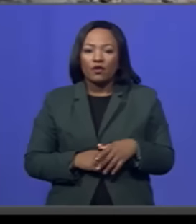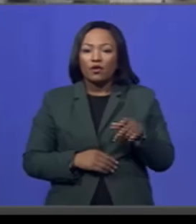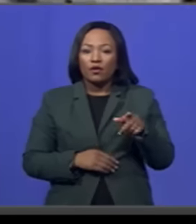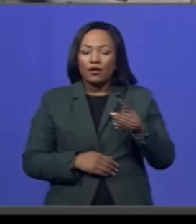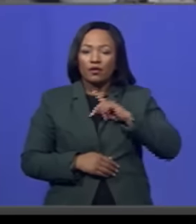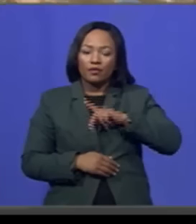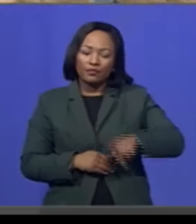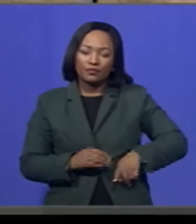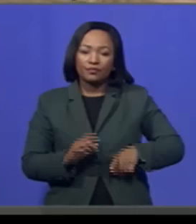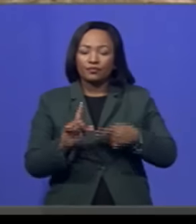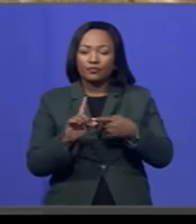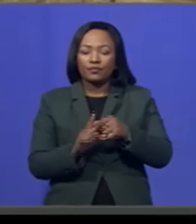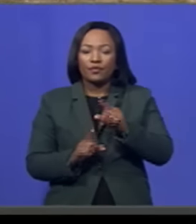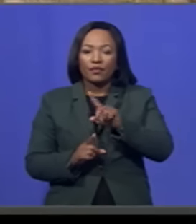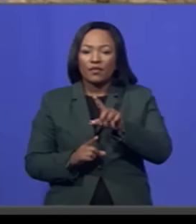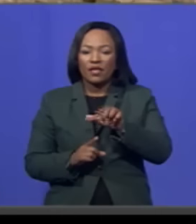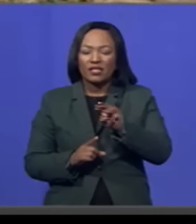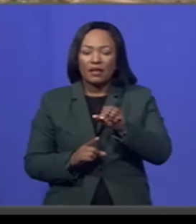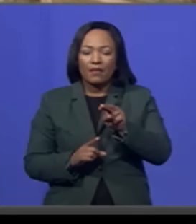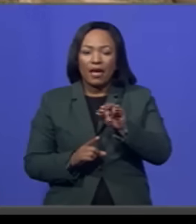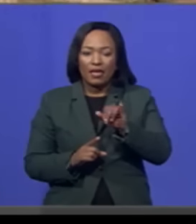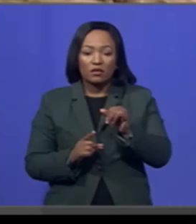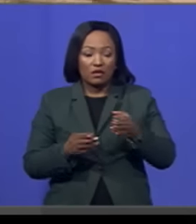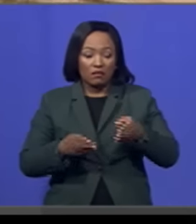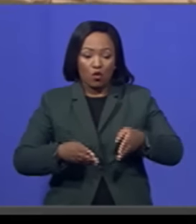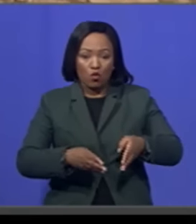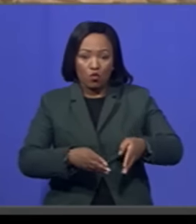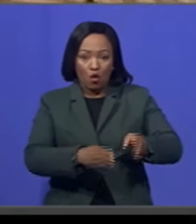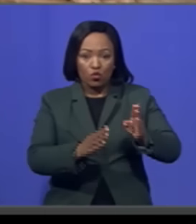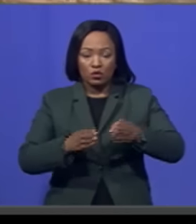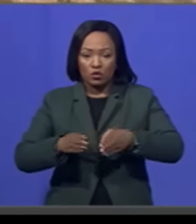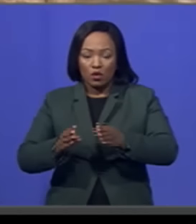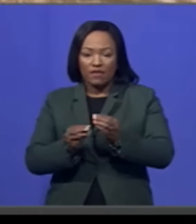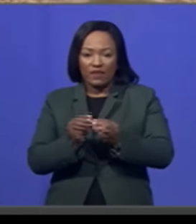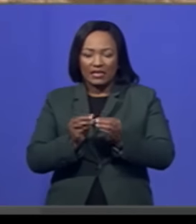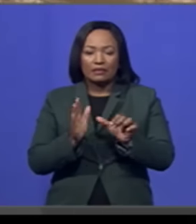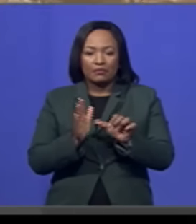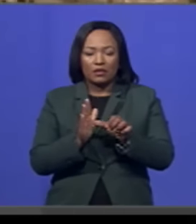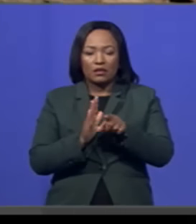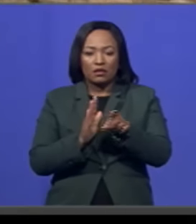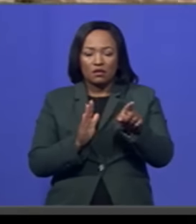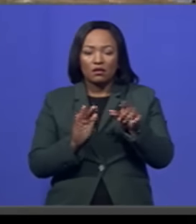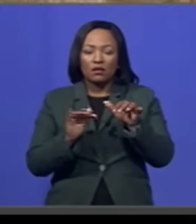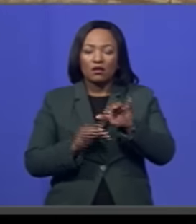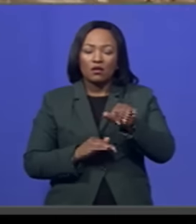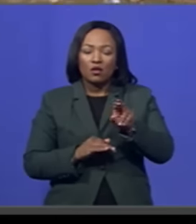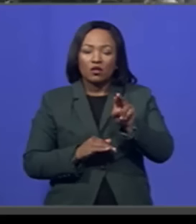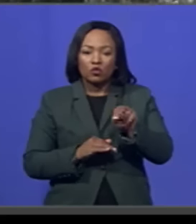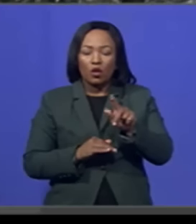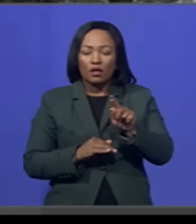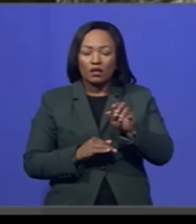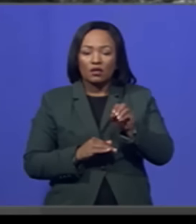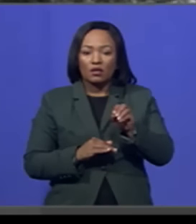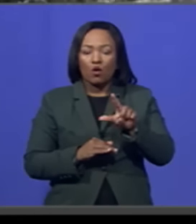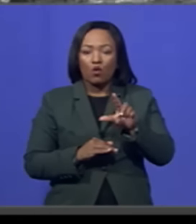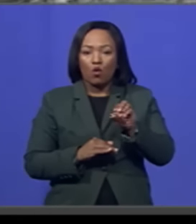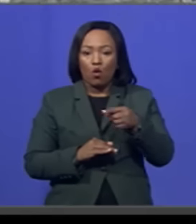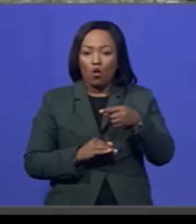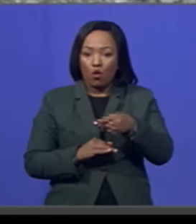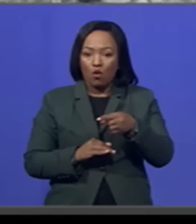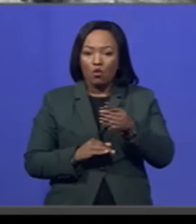re ho lokiswa ha mebila ho behilwe ka sehlohong mme o re baahi ba angweng ke dikgohola seterekeng sa John Taolo Gaetsiwi ba tla qala ho